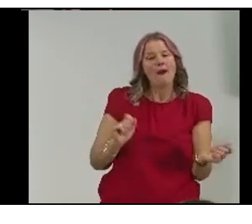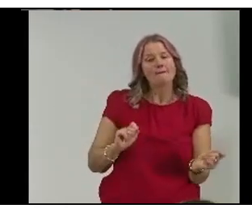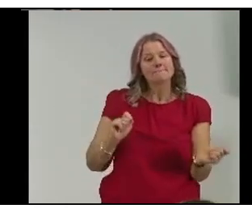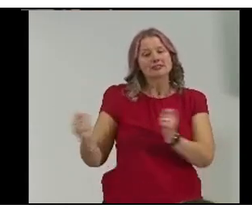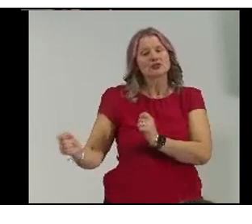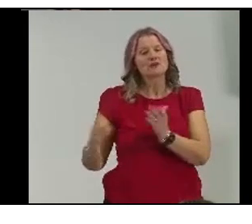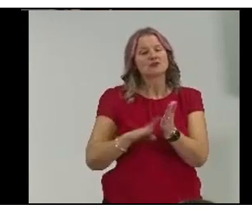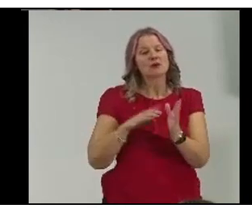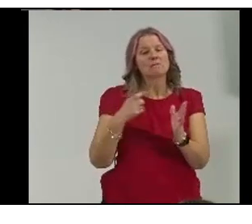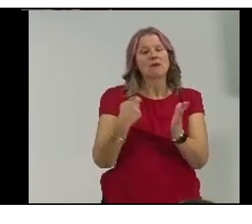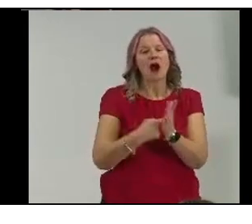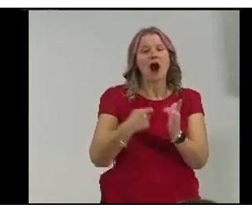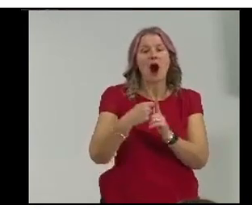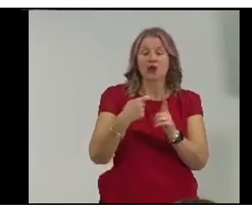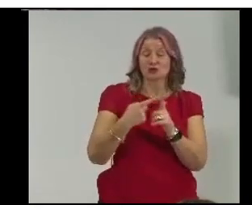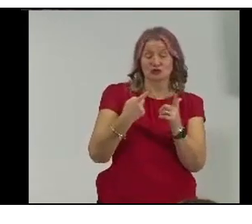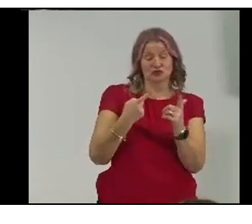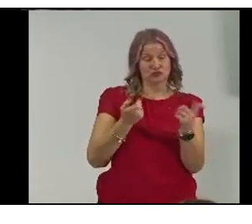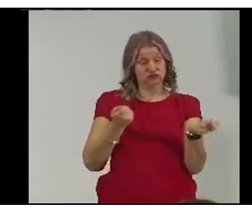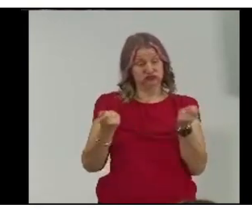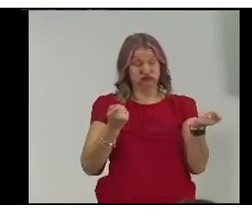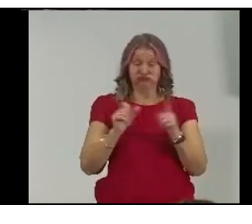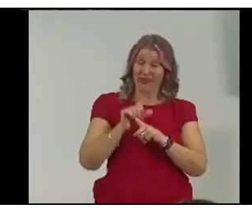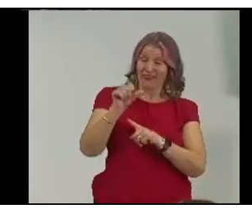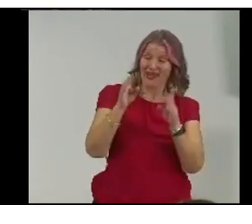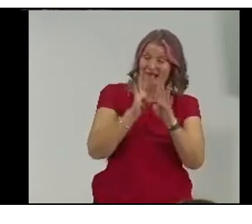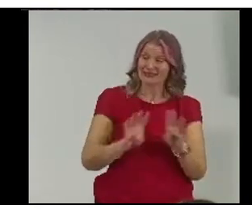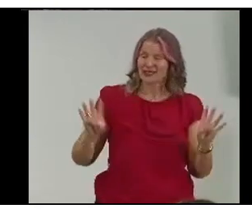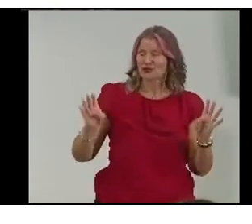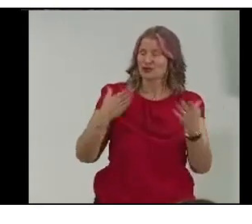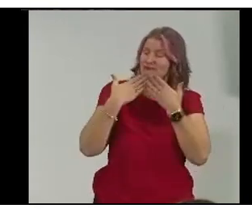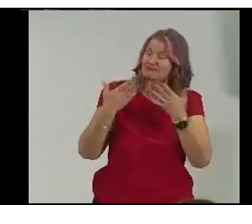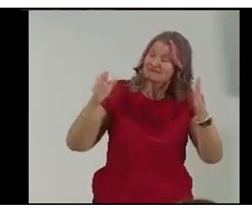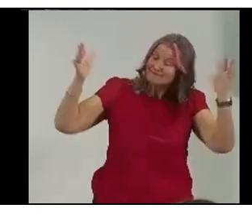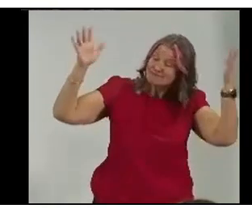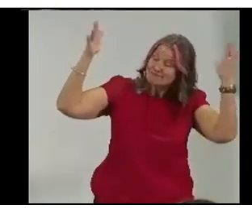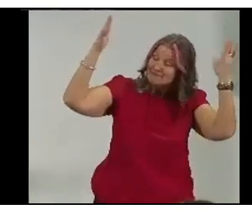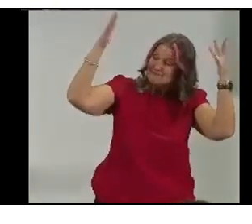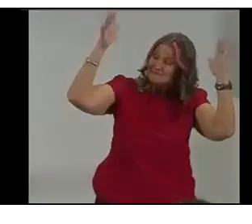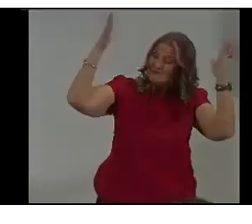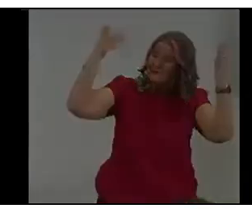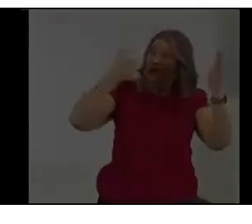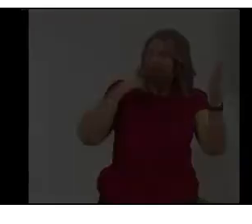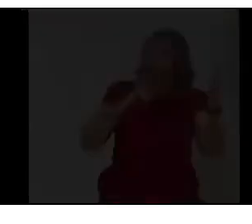Huge round of applause, please, to all four guests. Thank you. Thank you very much.